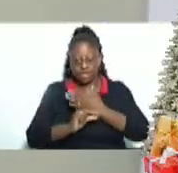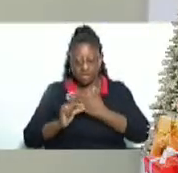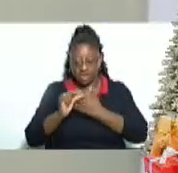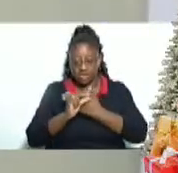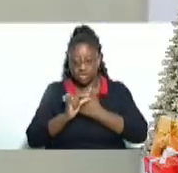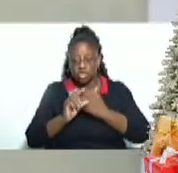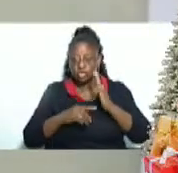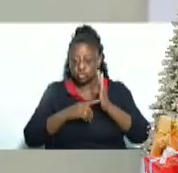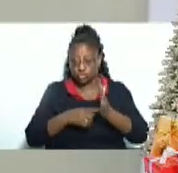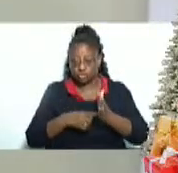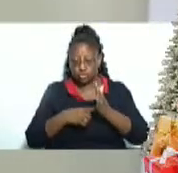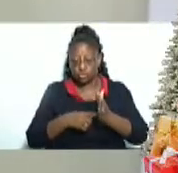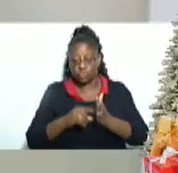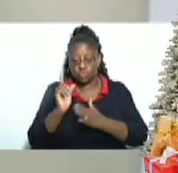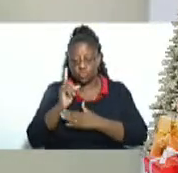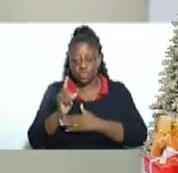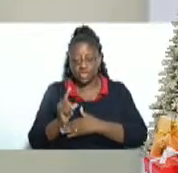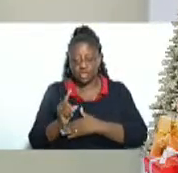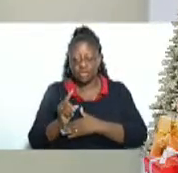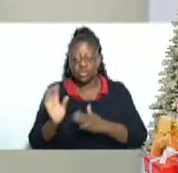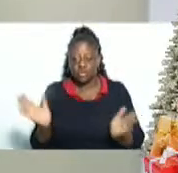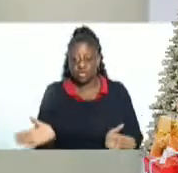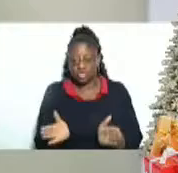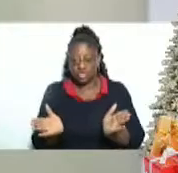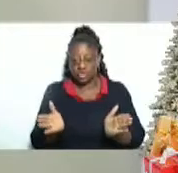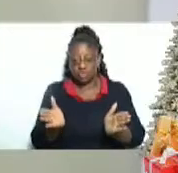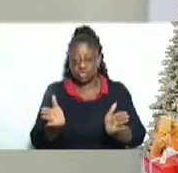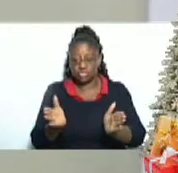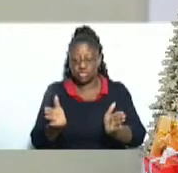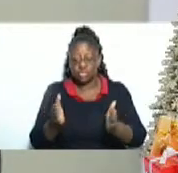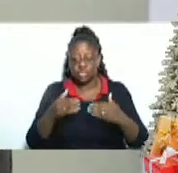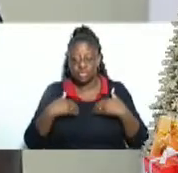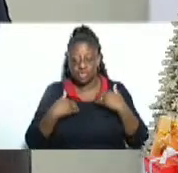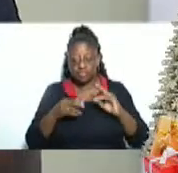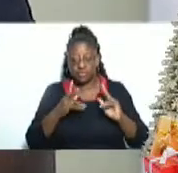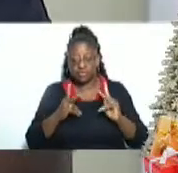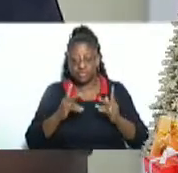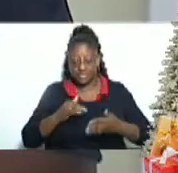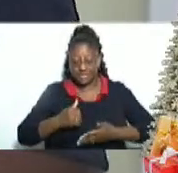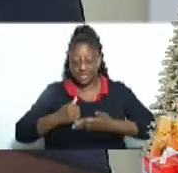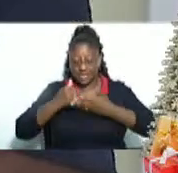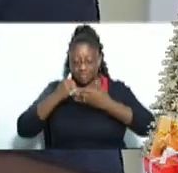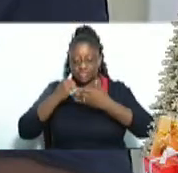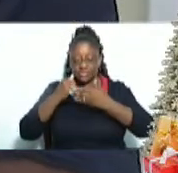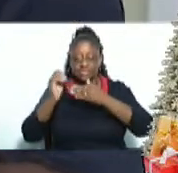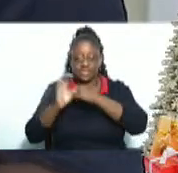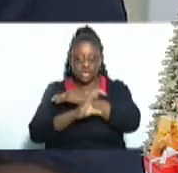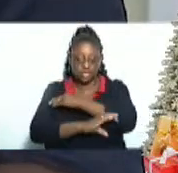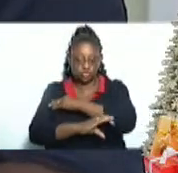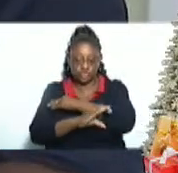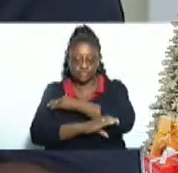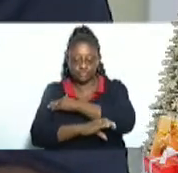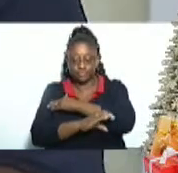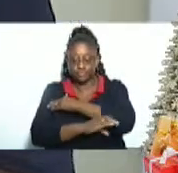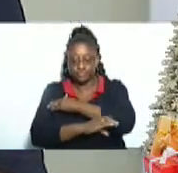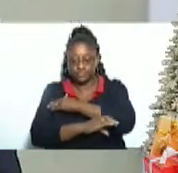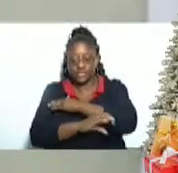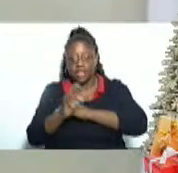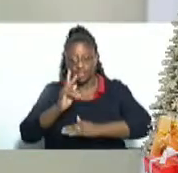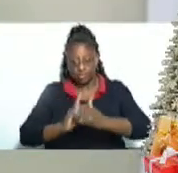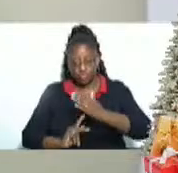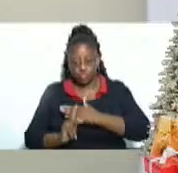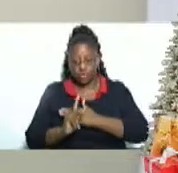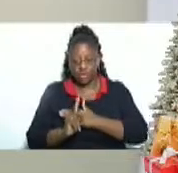government's commitment to engage youth in crucial ways that shape the landscape of this country. The program